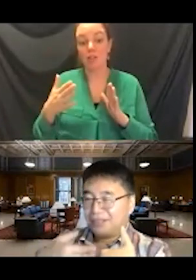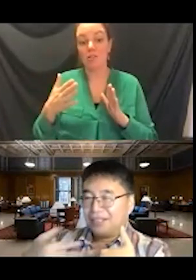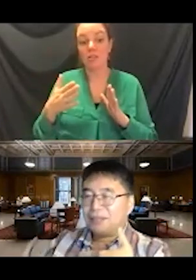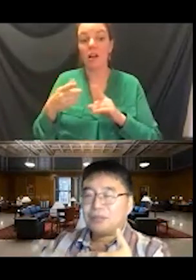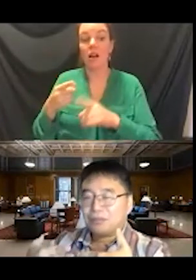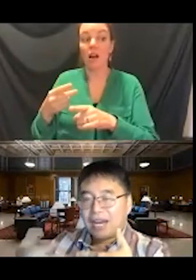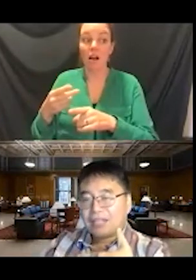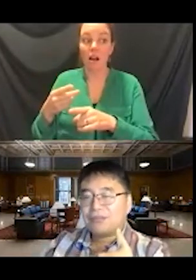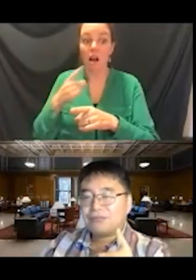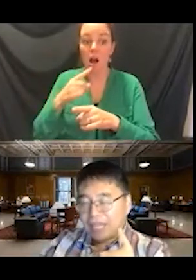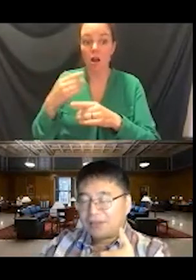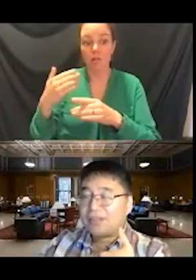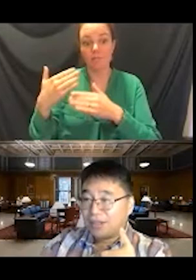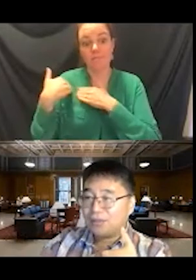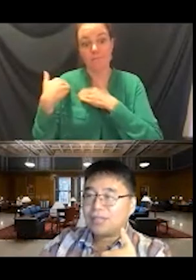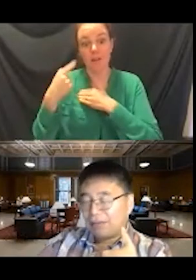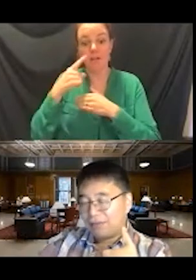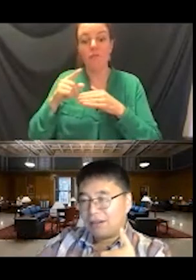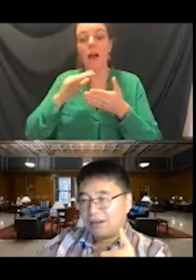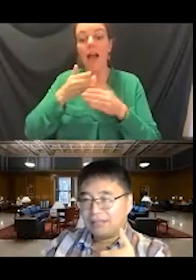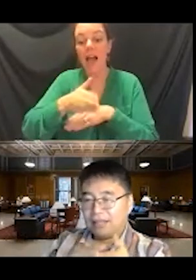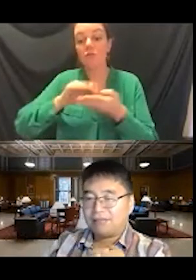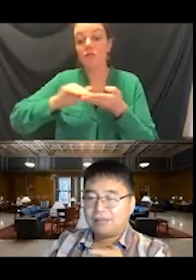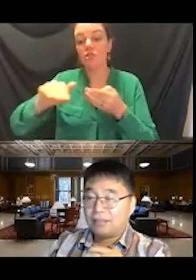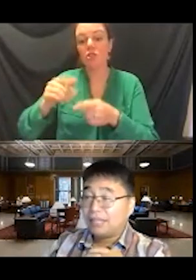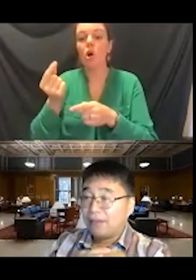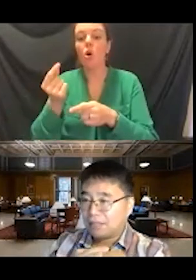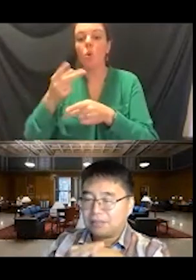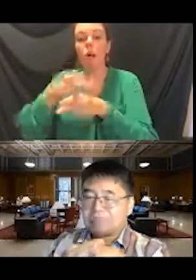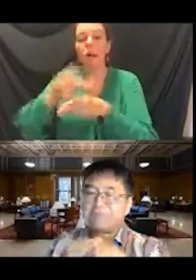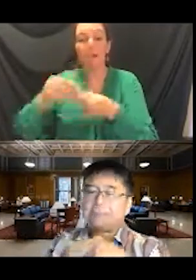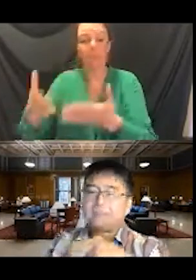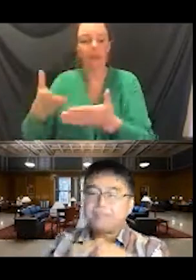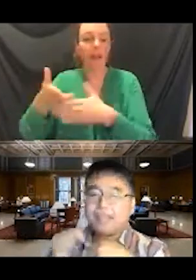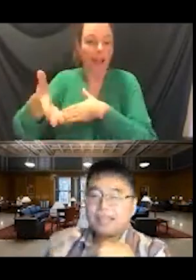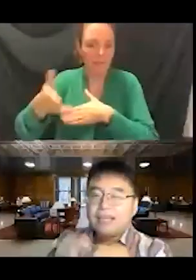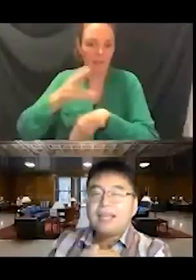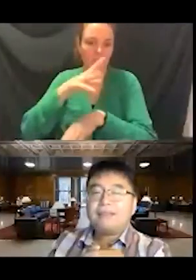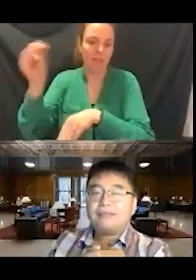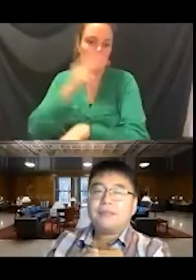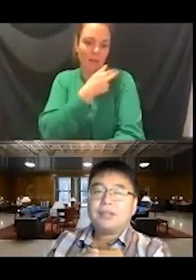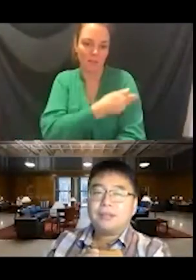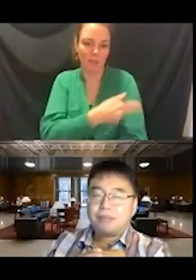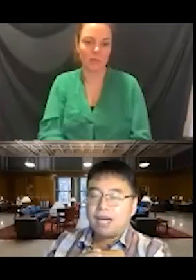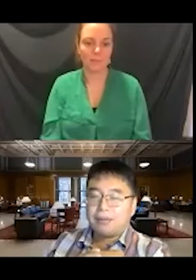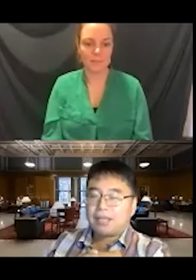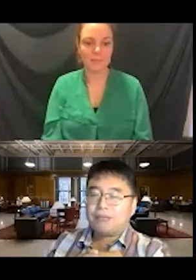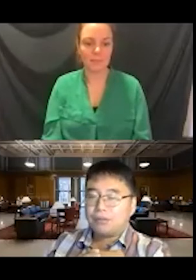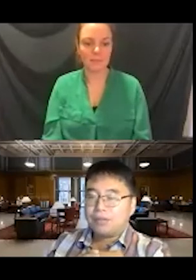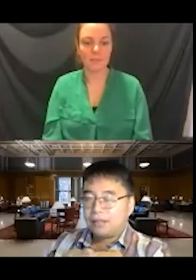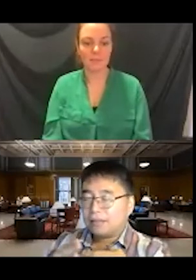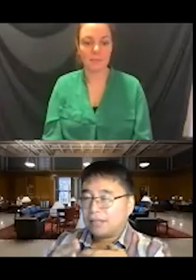know, in terms of the kind of care that they use after they leave hospital. If